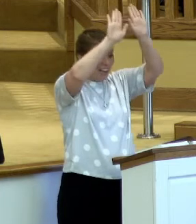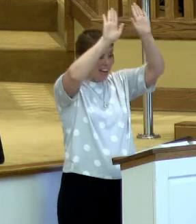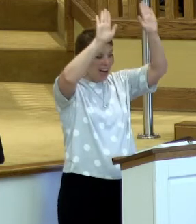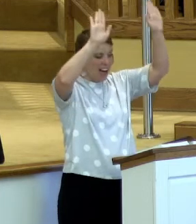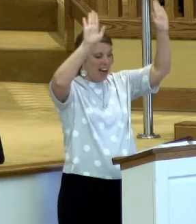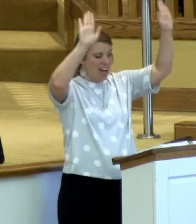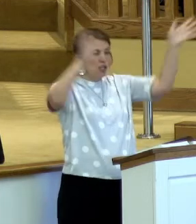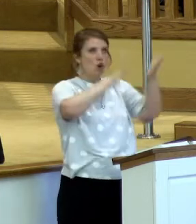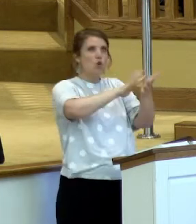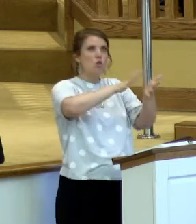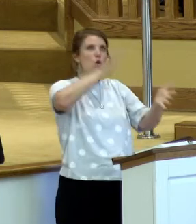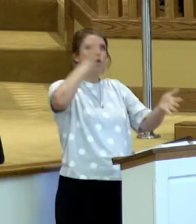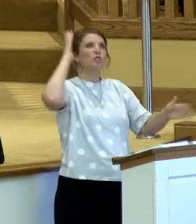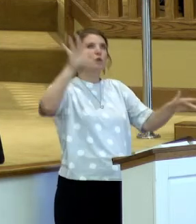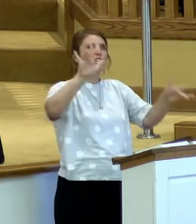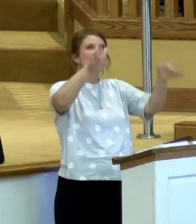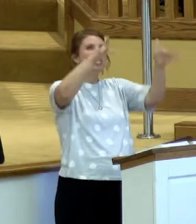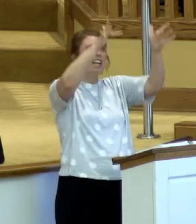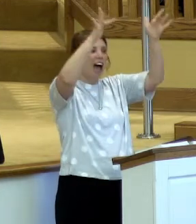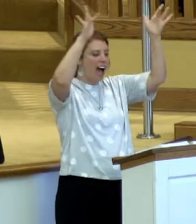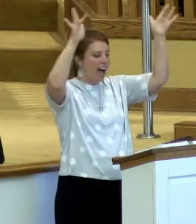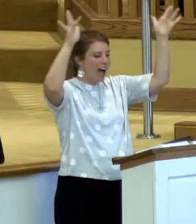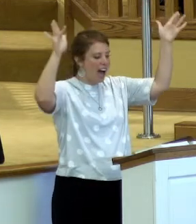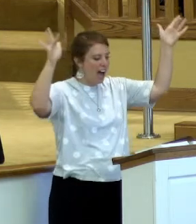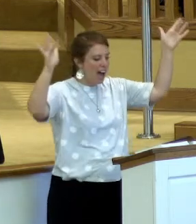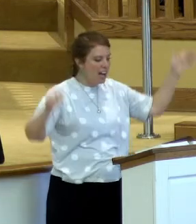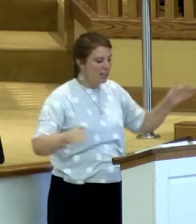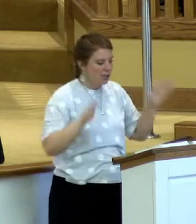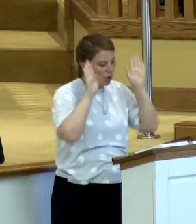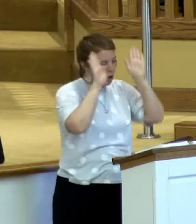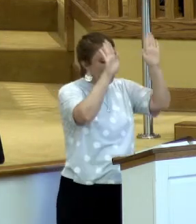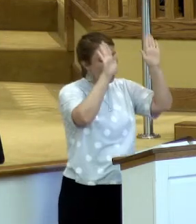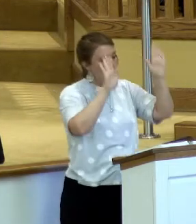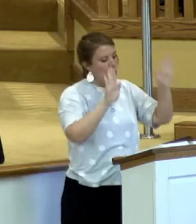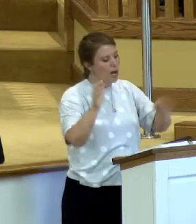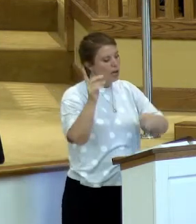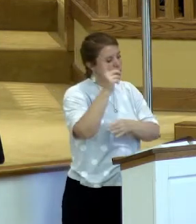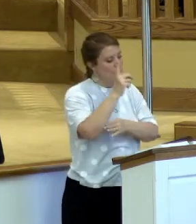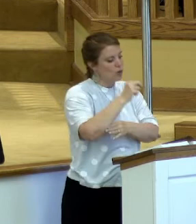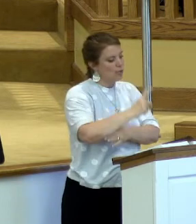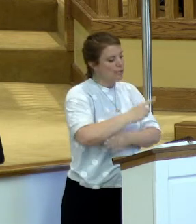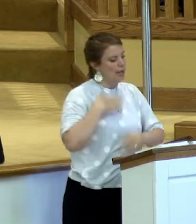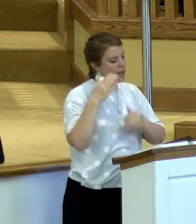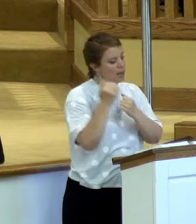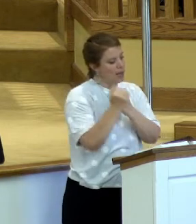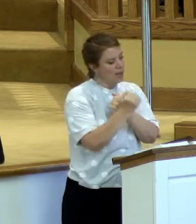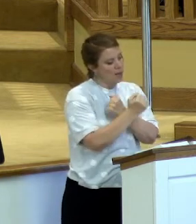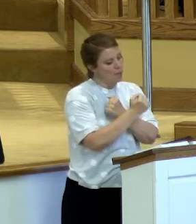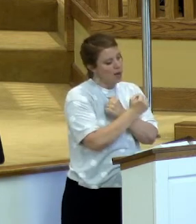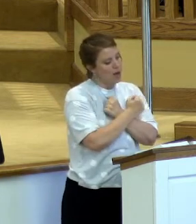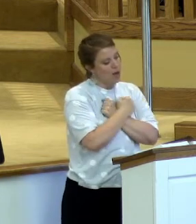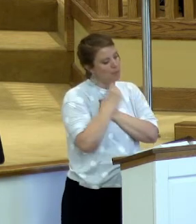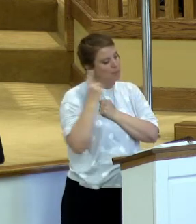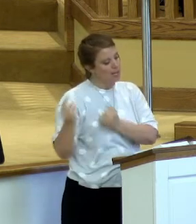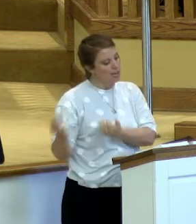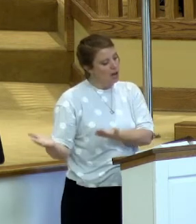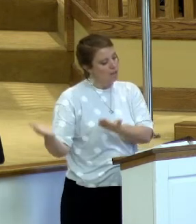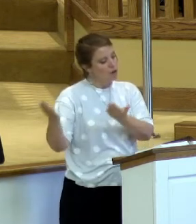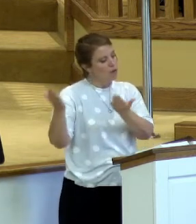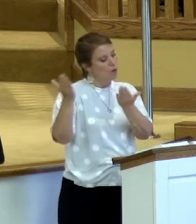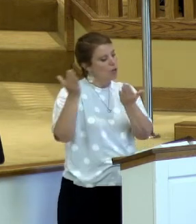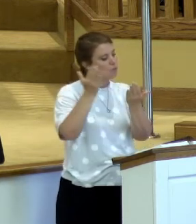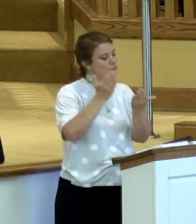the skies with his glories will shine. Wonderful day,